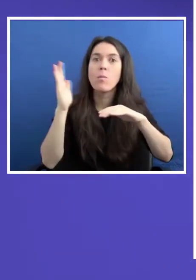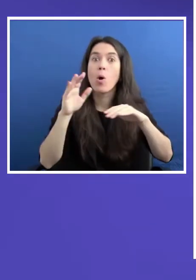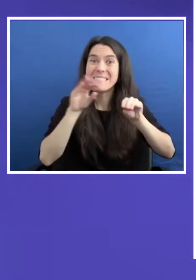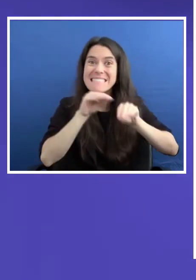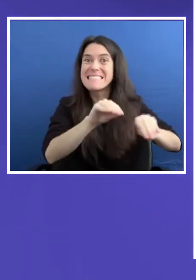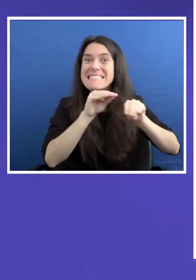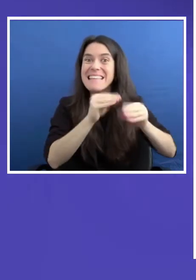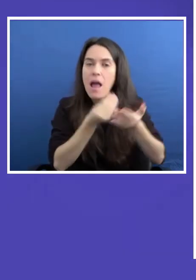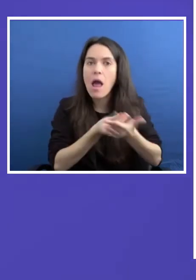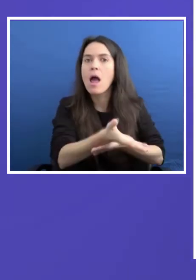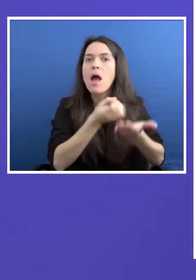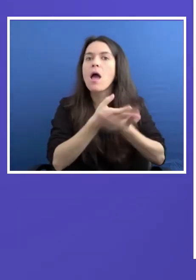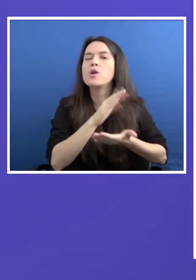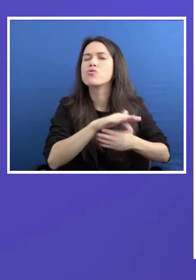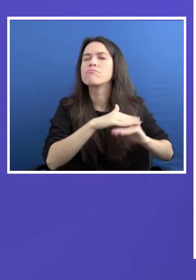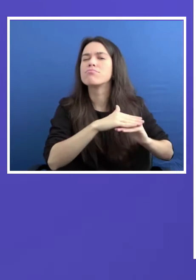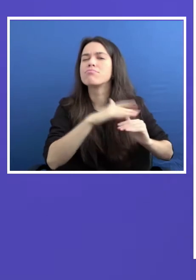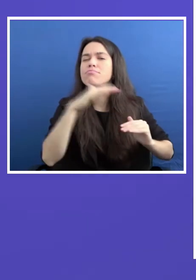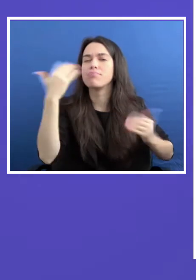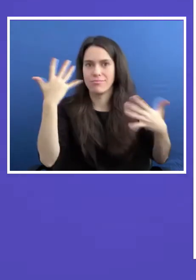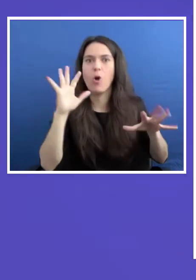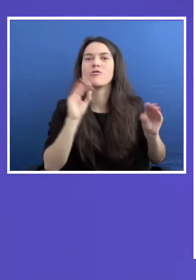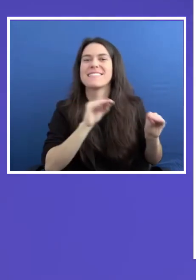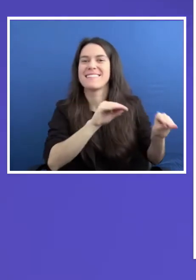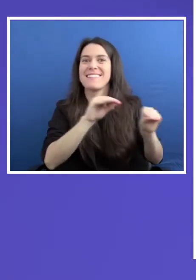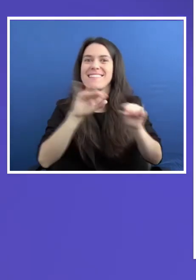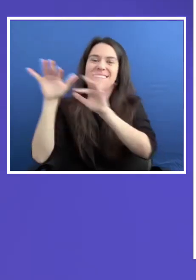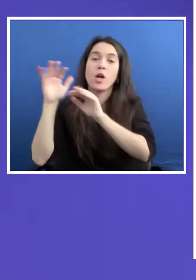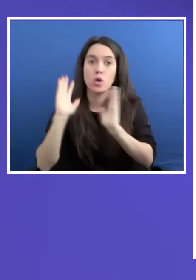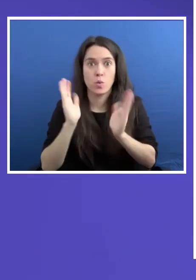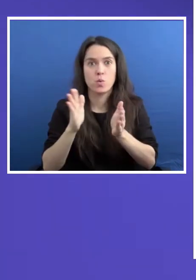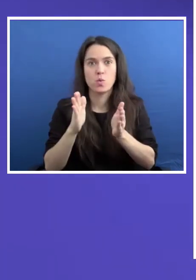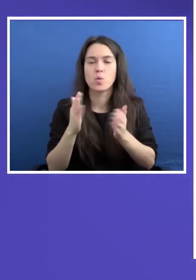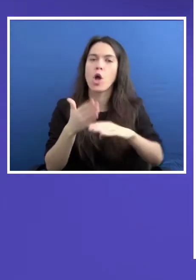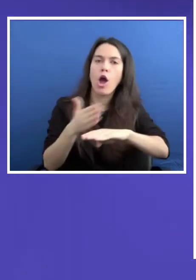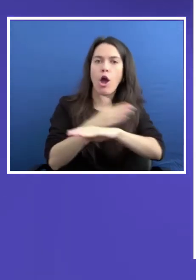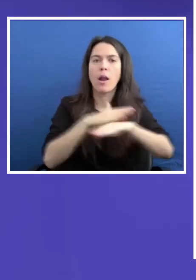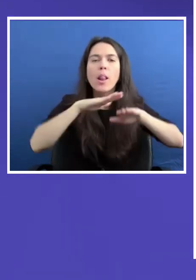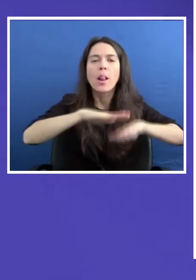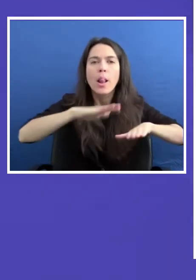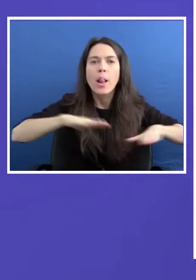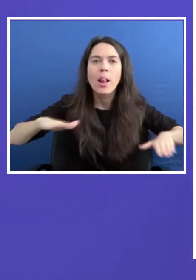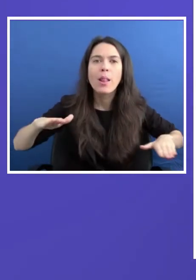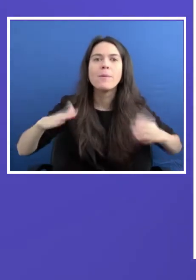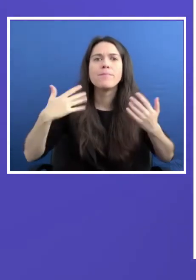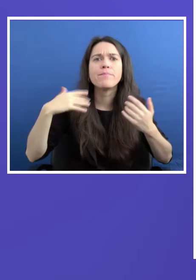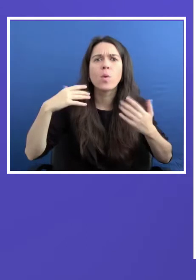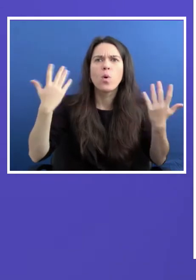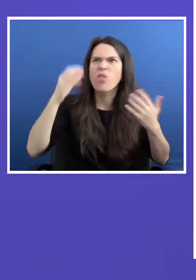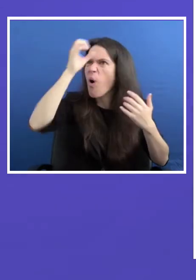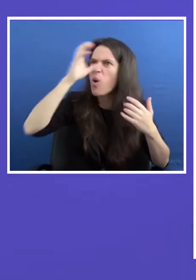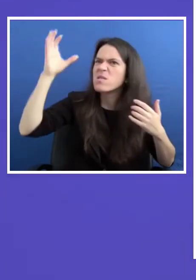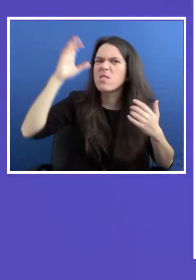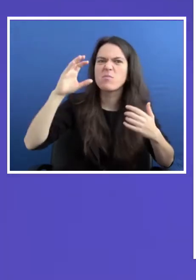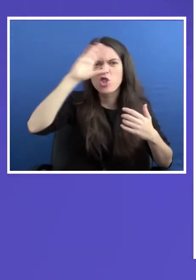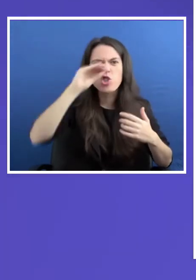the preliminary school. So from an early age, with concept of gender stereotypes, social norms,